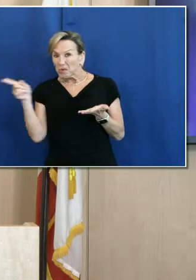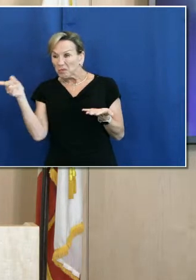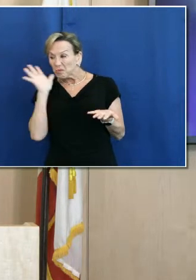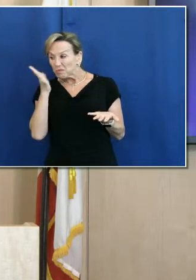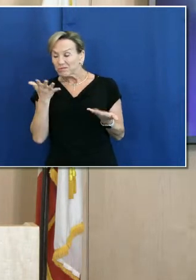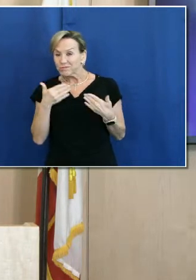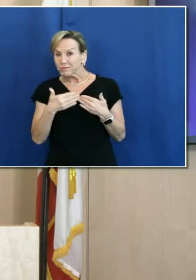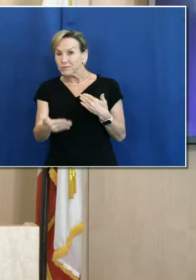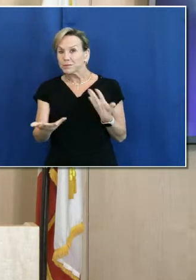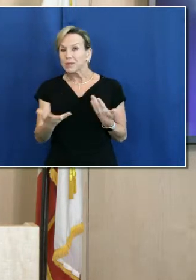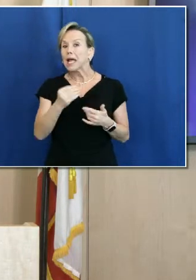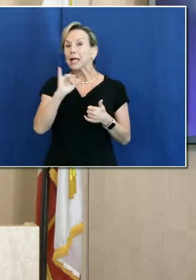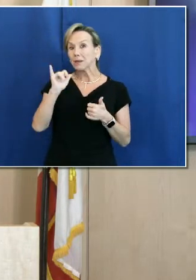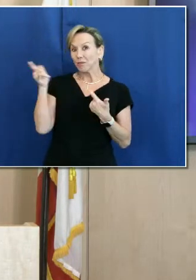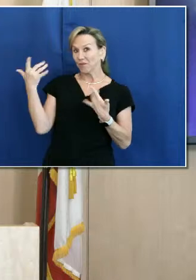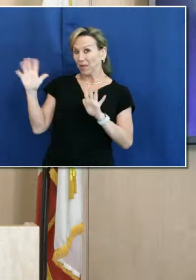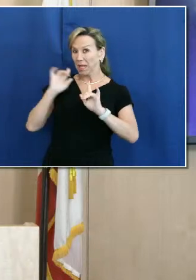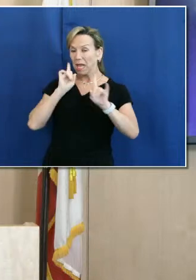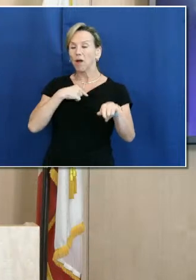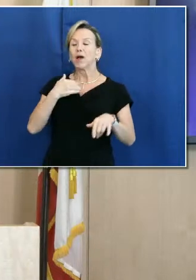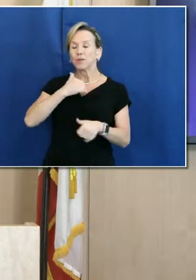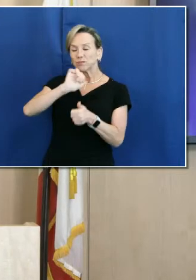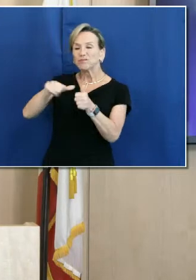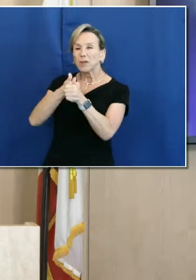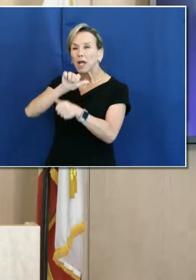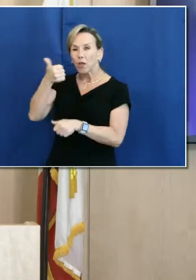Dr. Wooten. And I have another one as well. Okay.